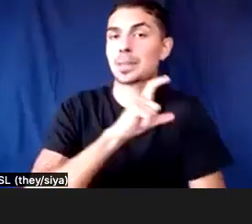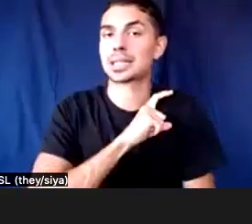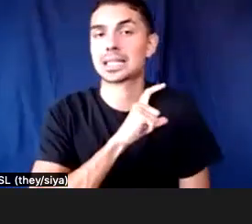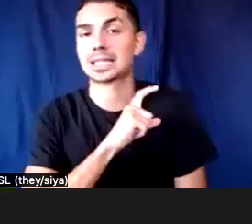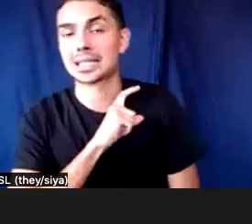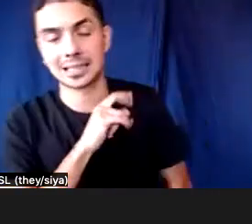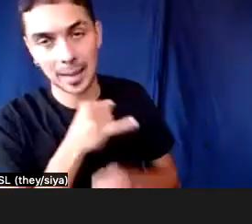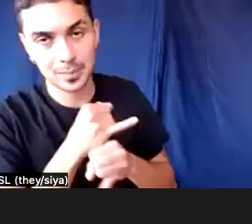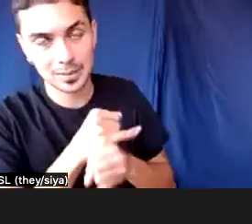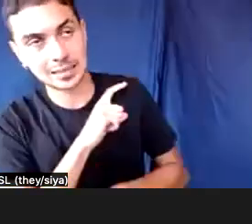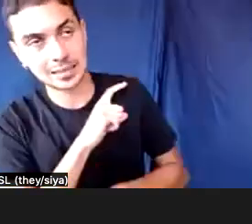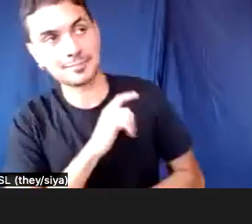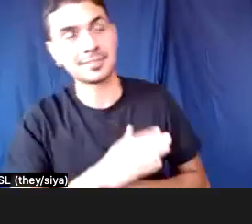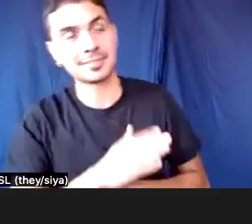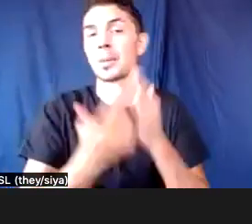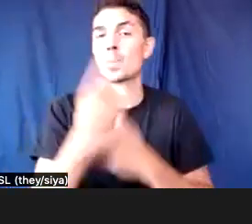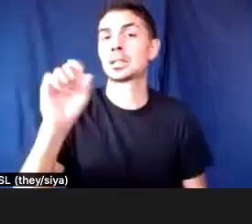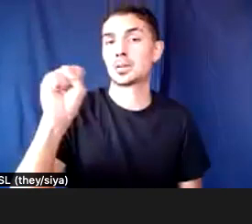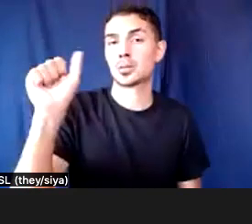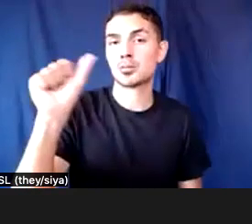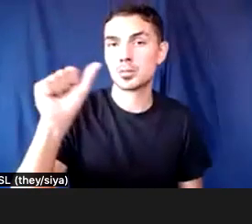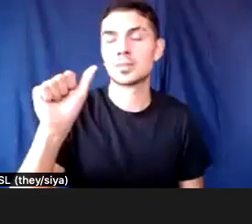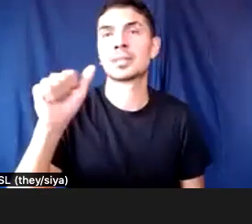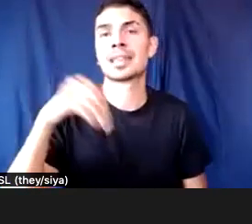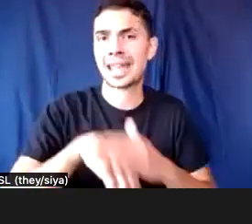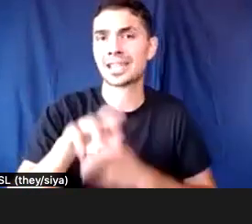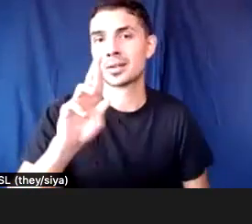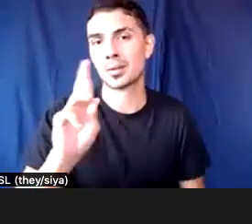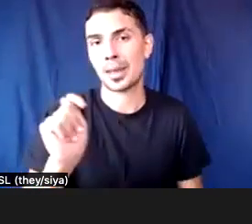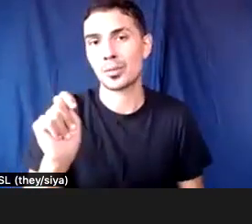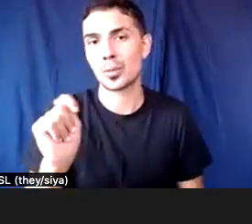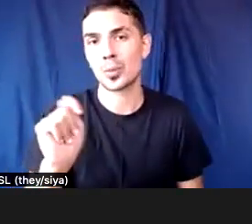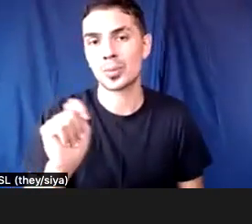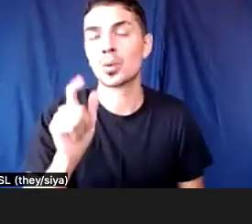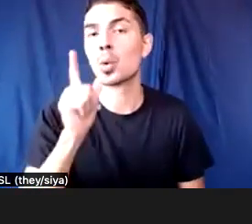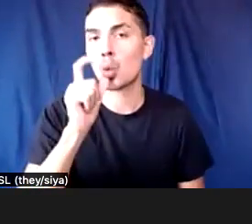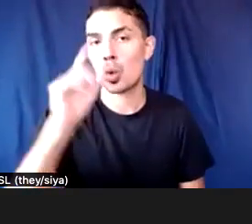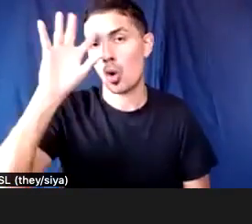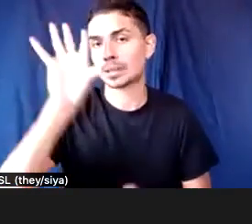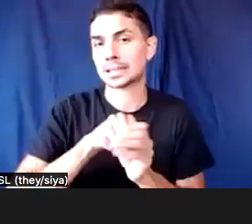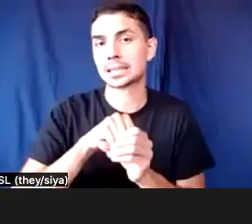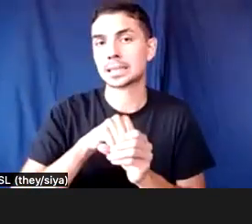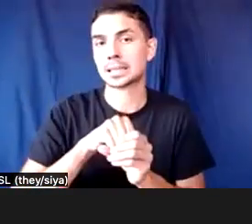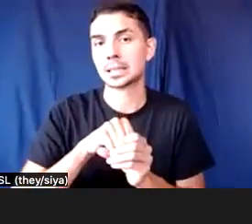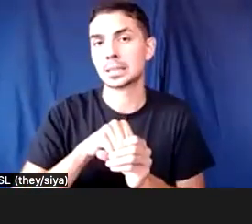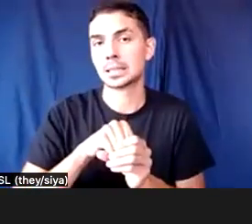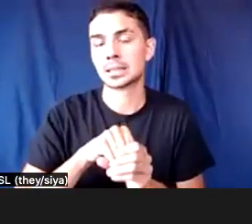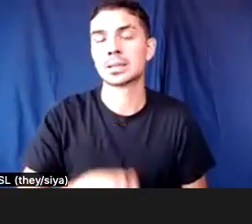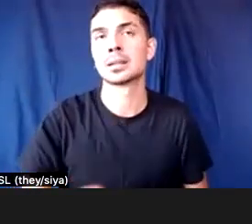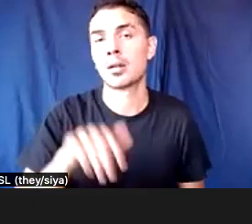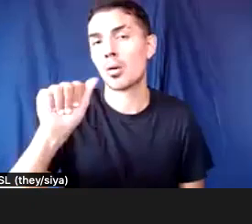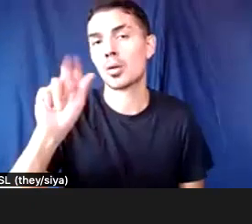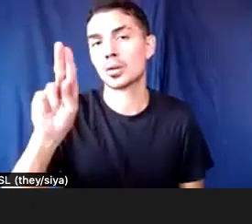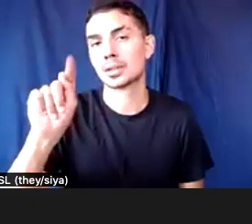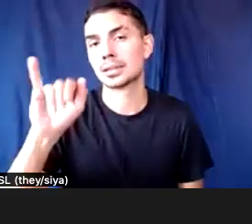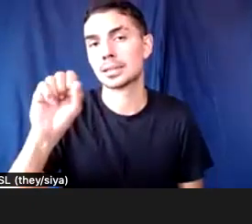where somebody was sexually assaulted in a restroom who was autistic. And then so the police arrived